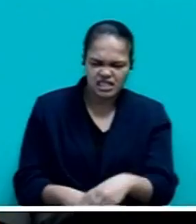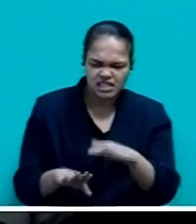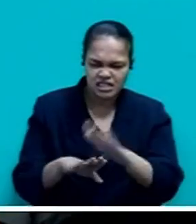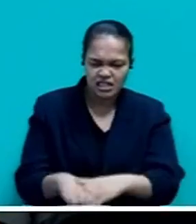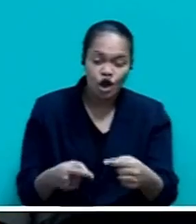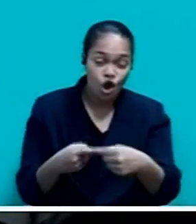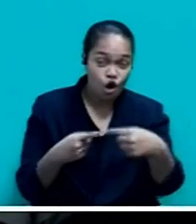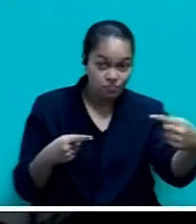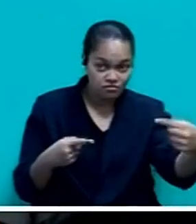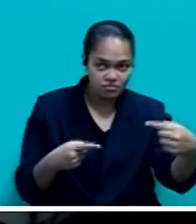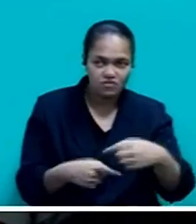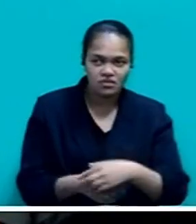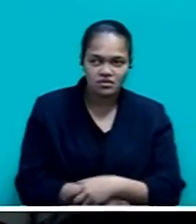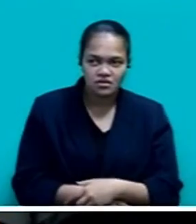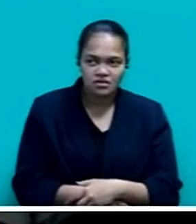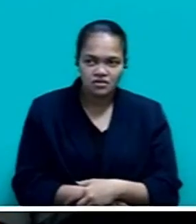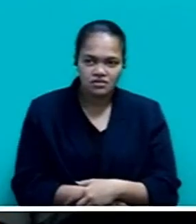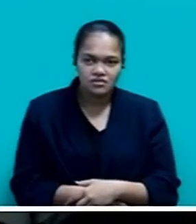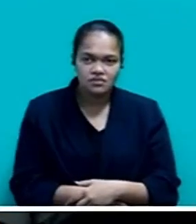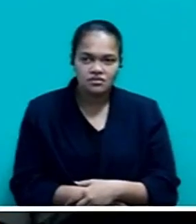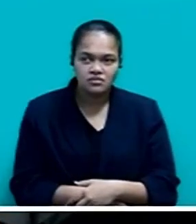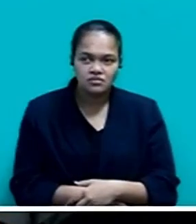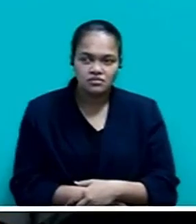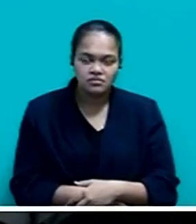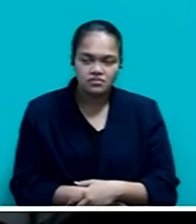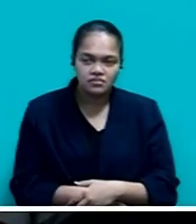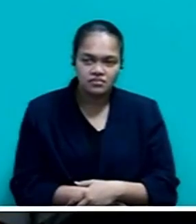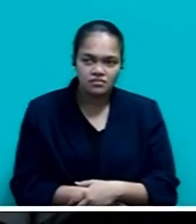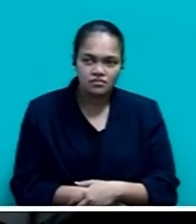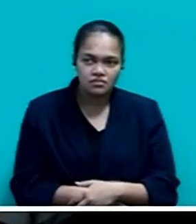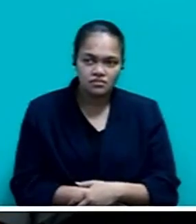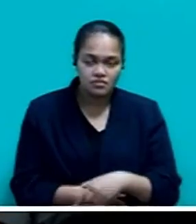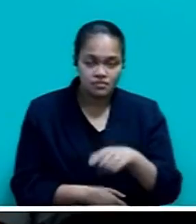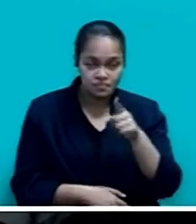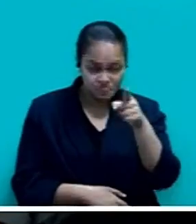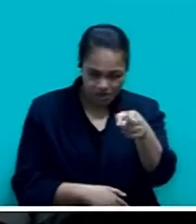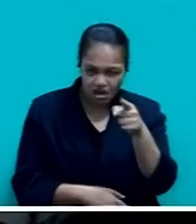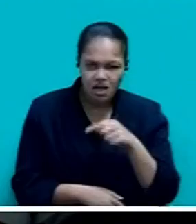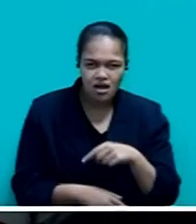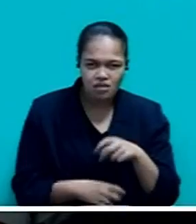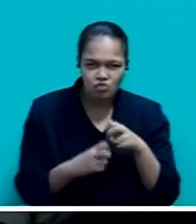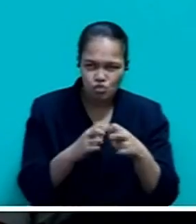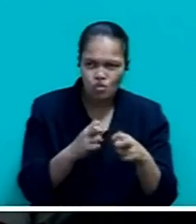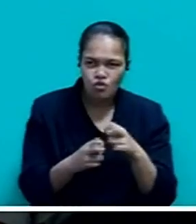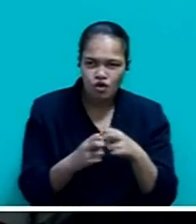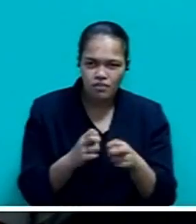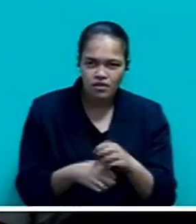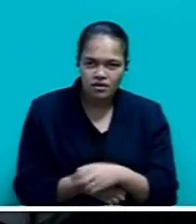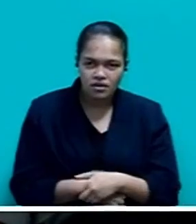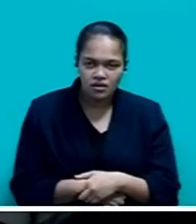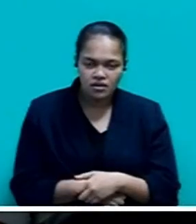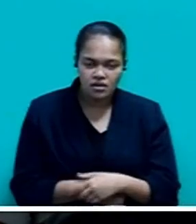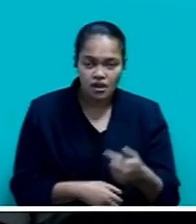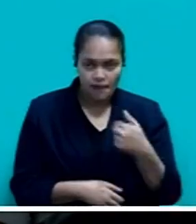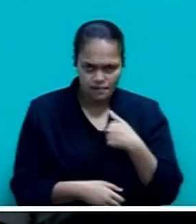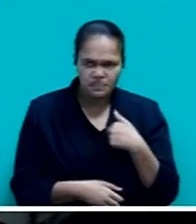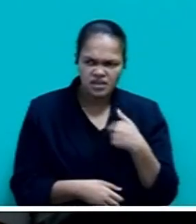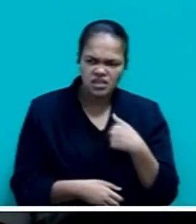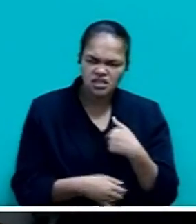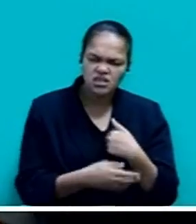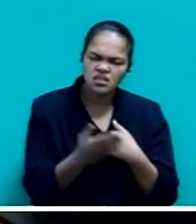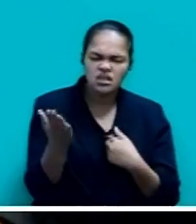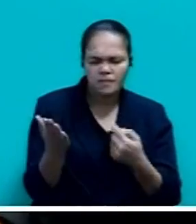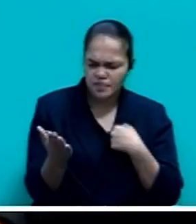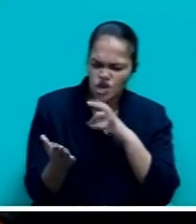The speaker will tell me, not you. Yes. This is the problem with I'm addressing Mr. Speaker, not you.